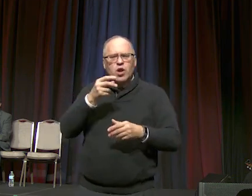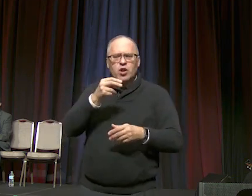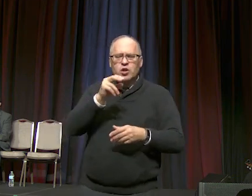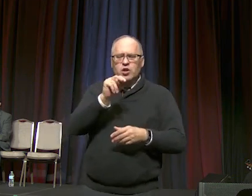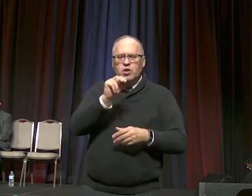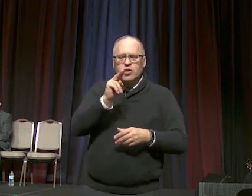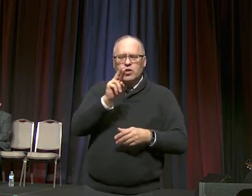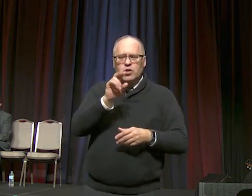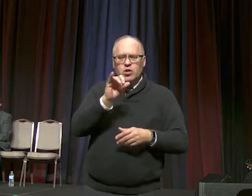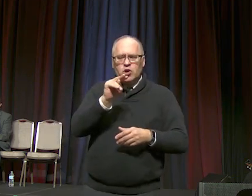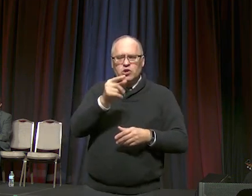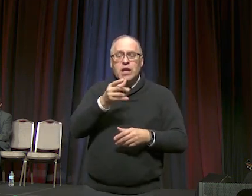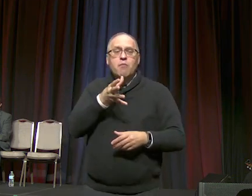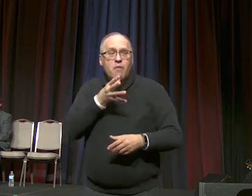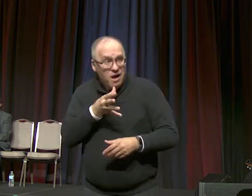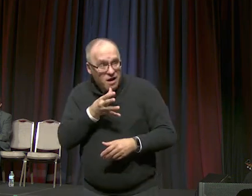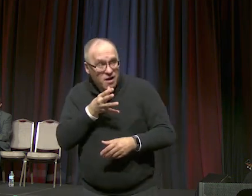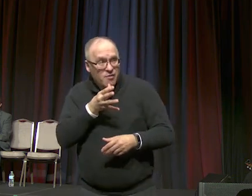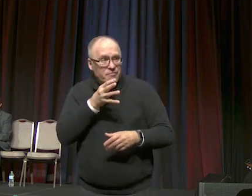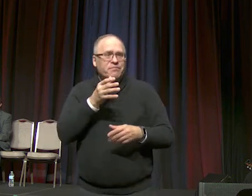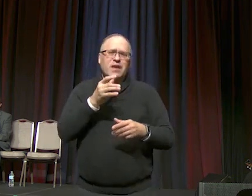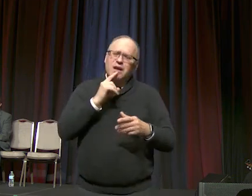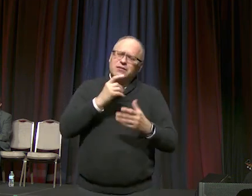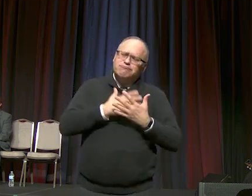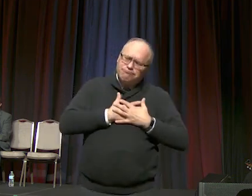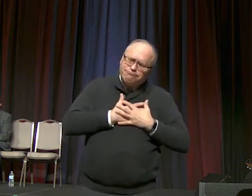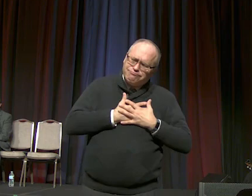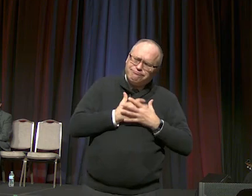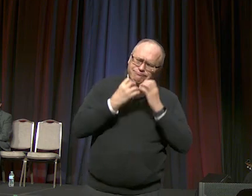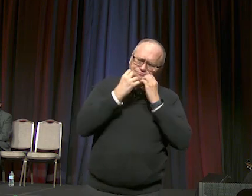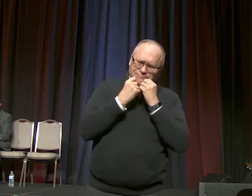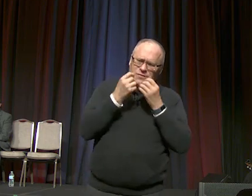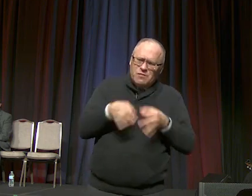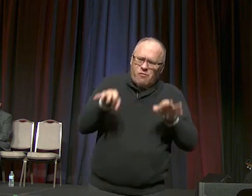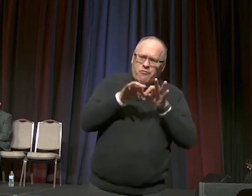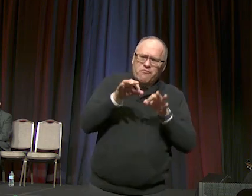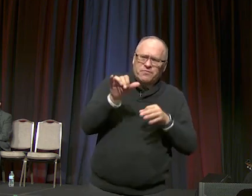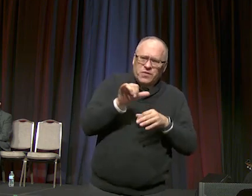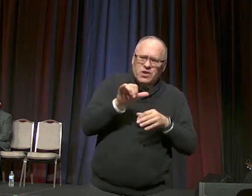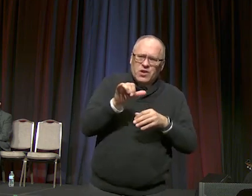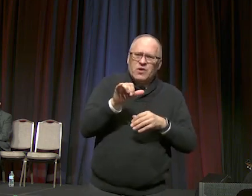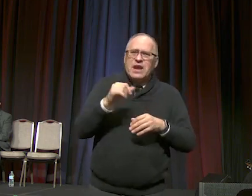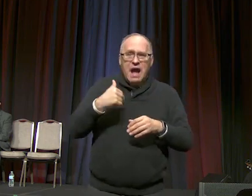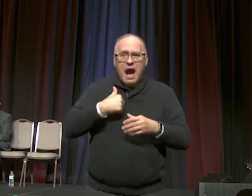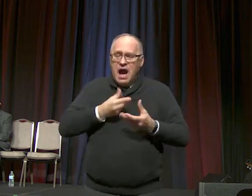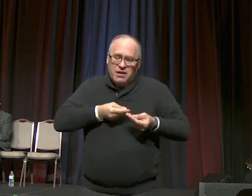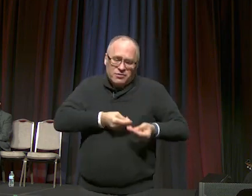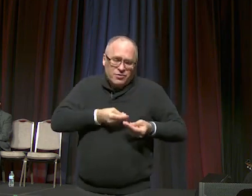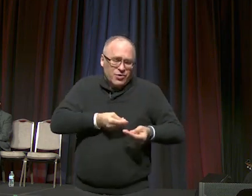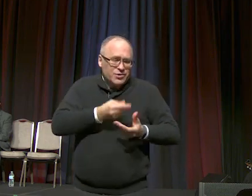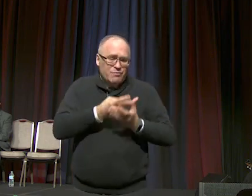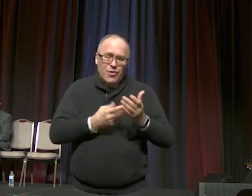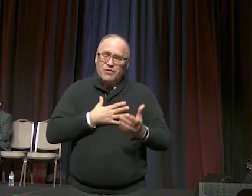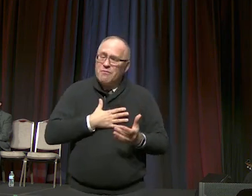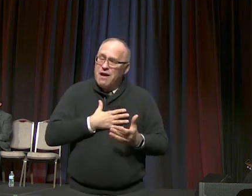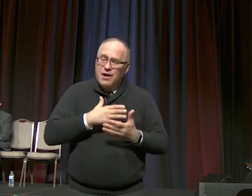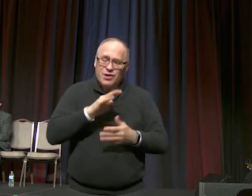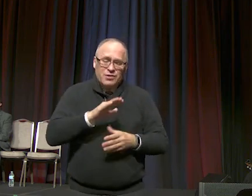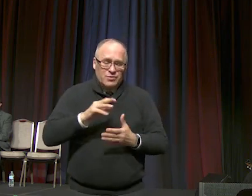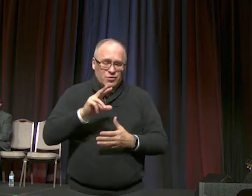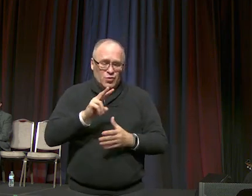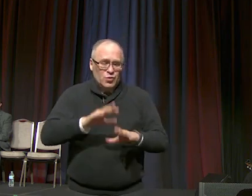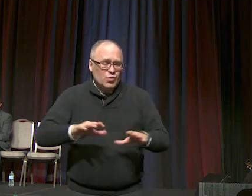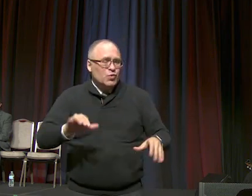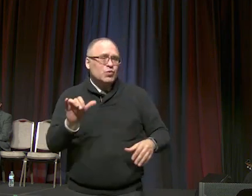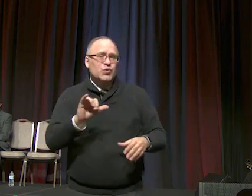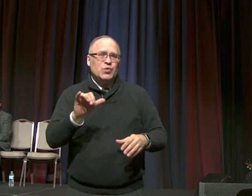well. But it is very important and close to my heart as a mother of two who nurse both of her children. So I try to take care of you all